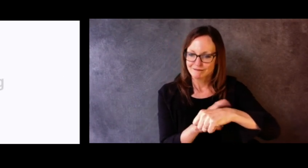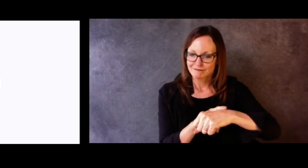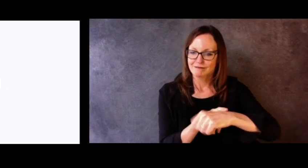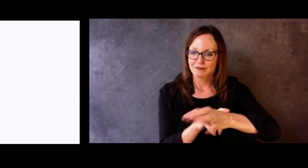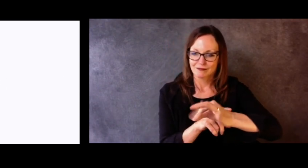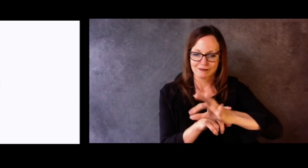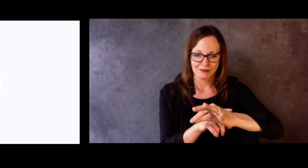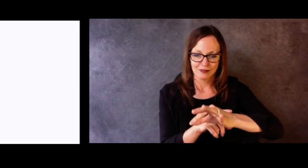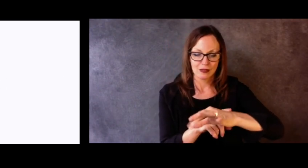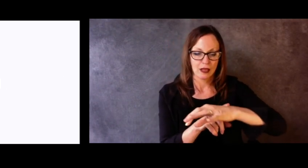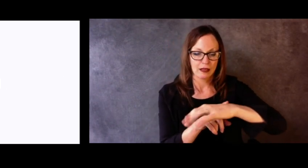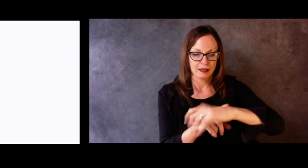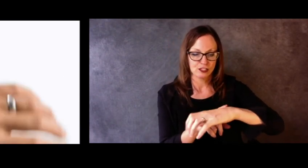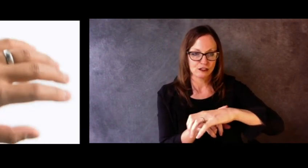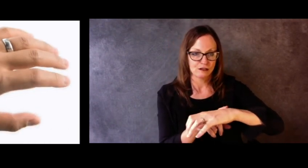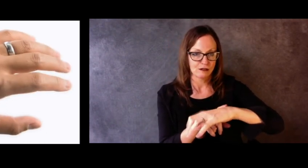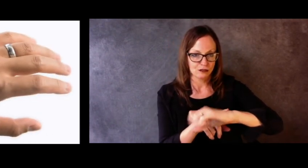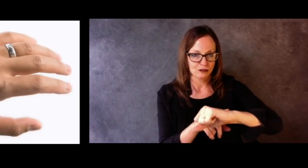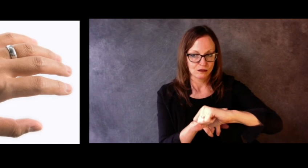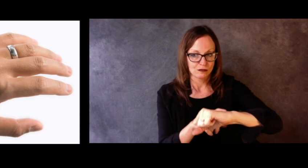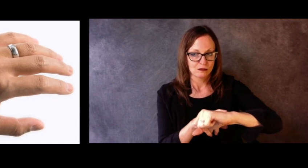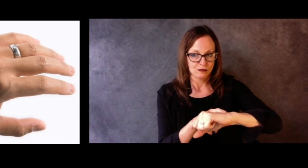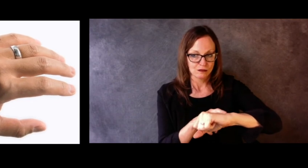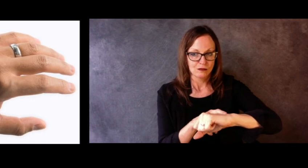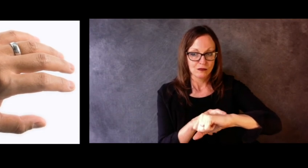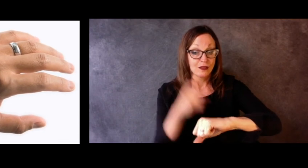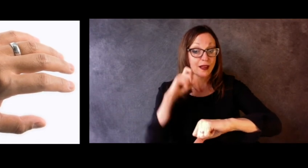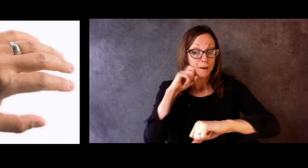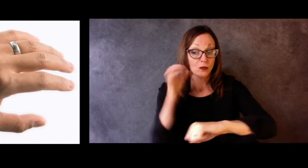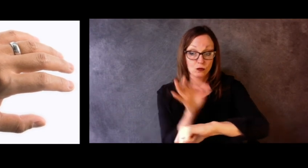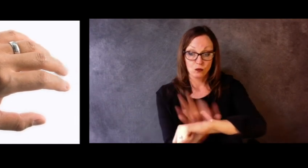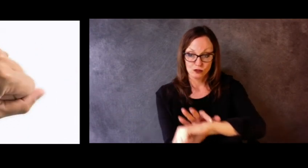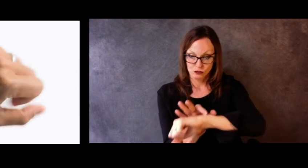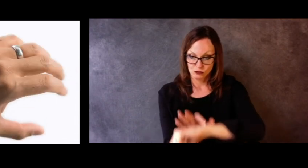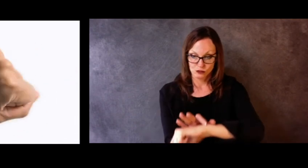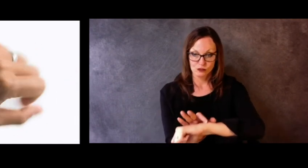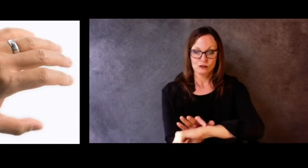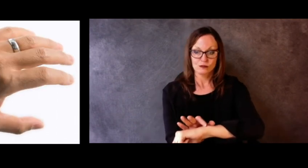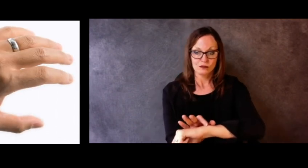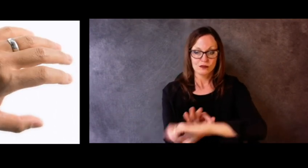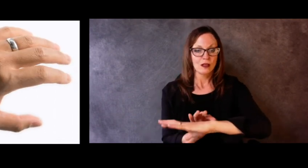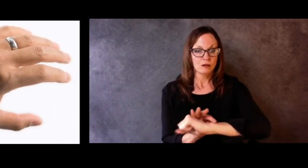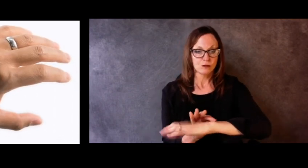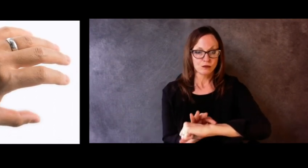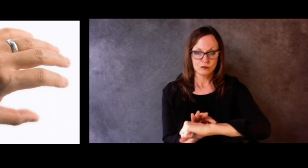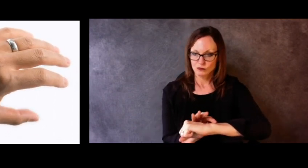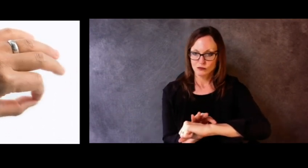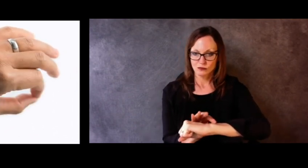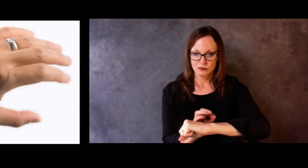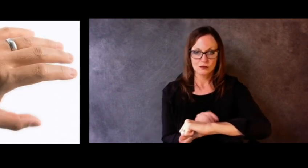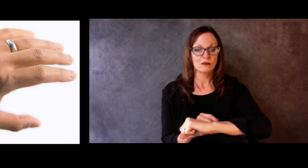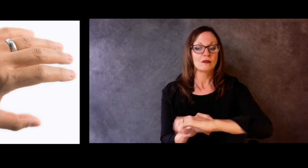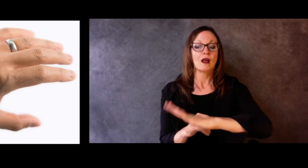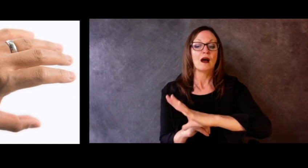clenching and pinching. An Apple Watch on a person's wrist. For example, to stop a timer, double clench to activate Assistive Touch. Pinch your index